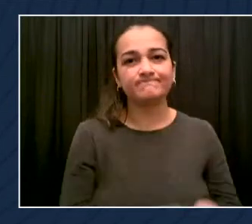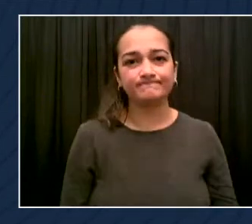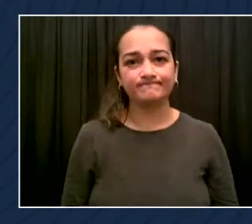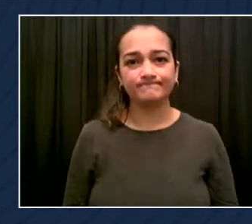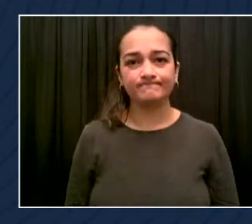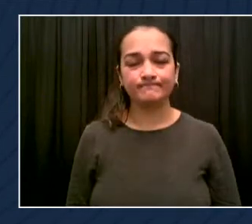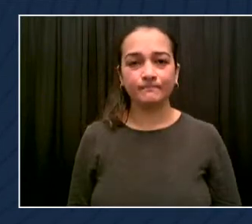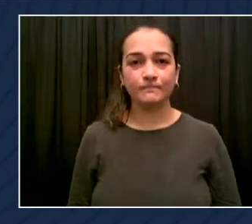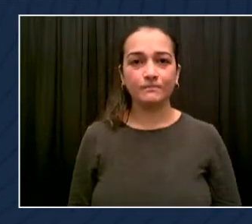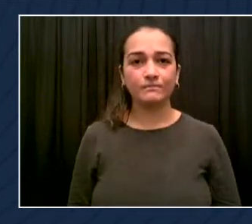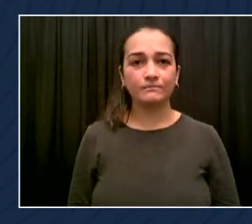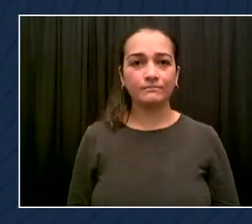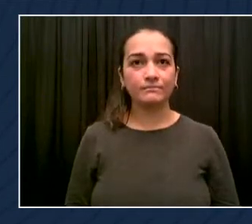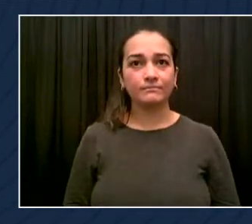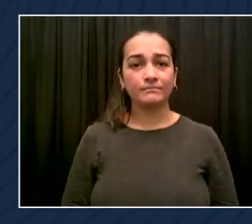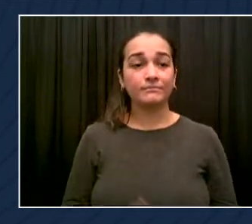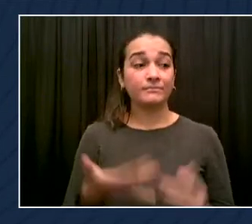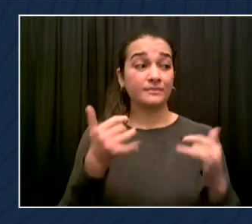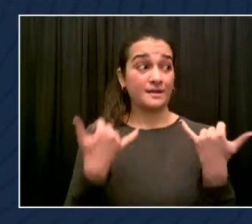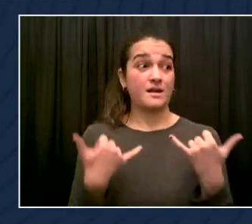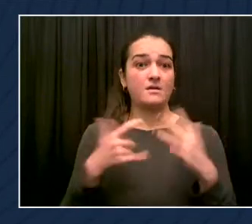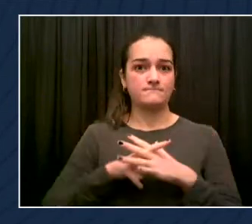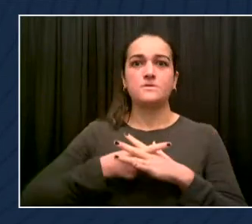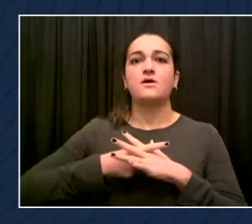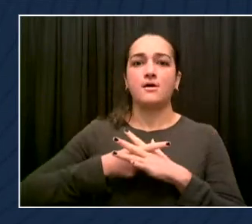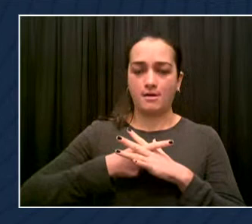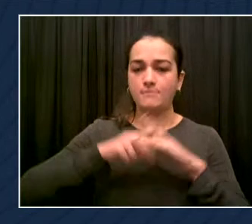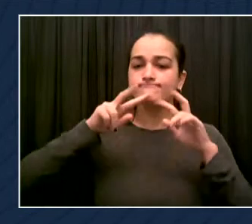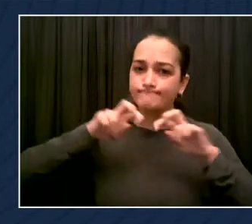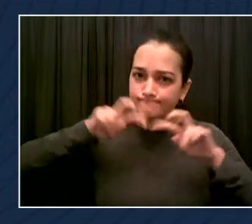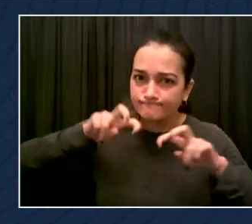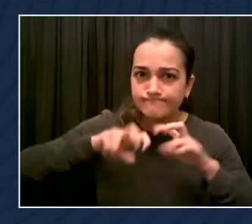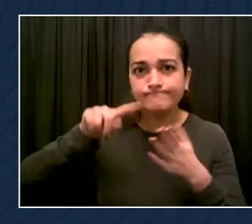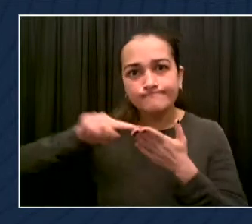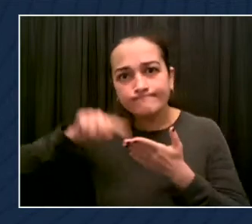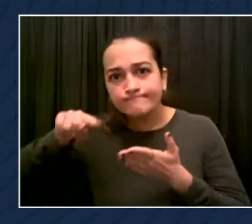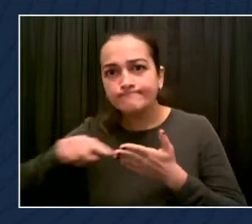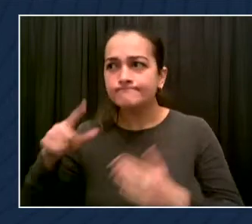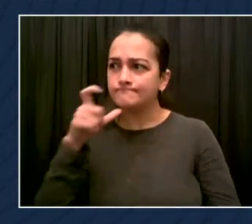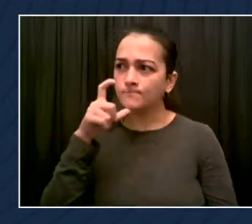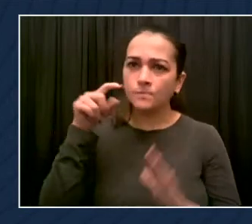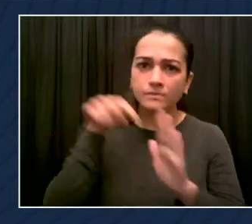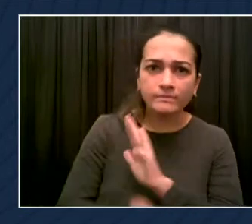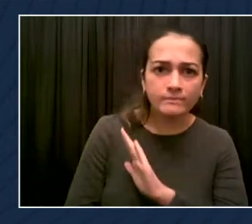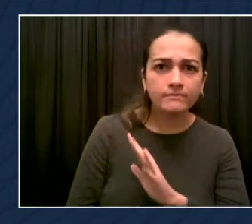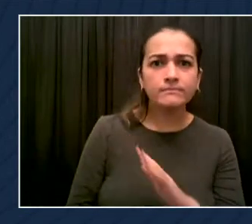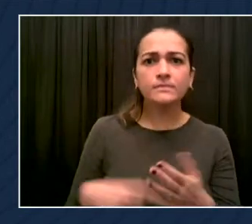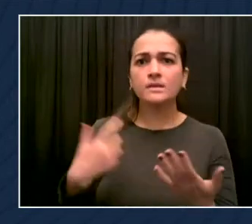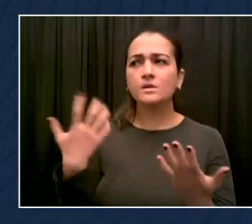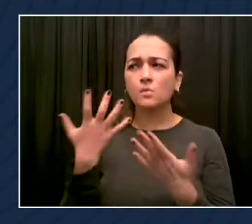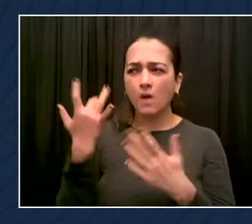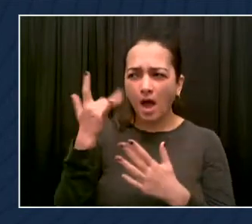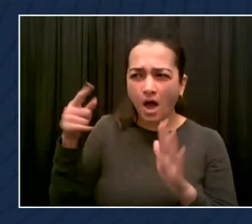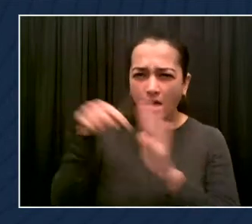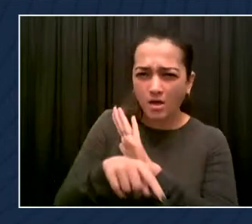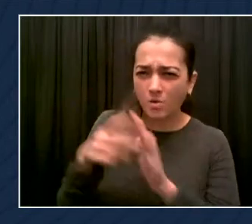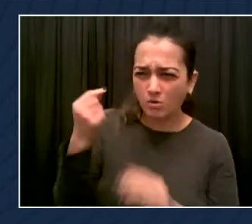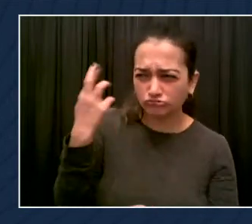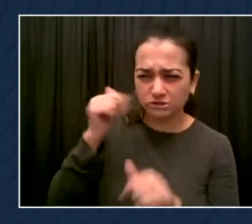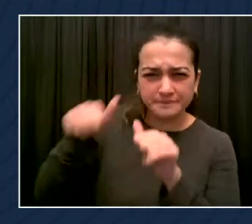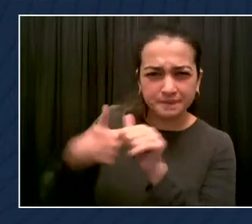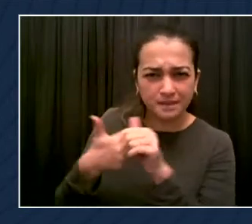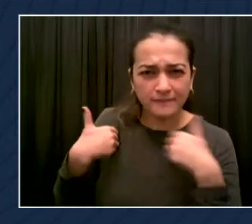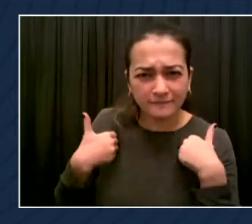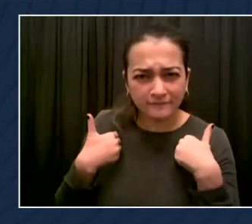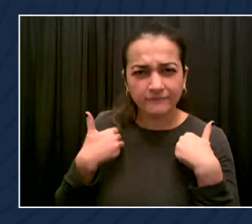all aspects, what the motive may be, including his past. And we have, as the mayor said, every confidence that as